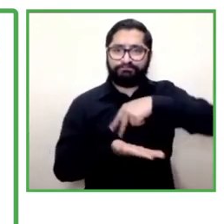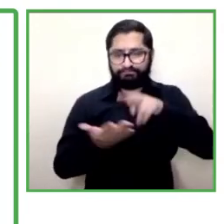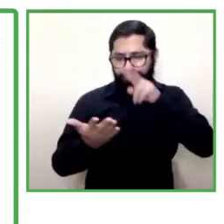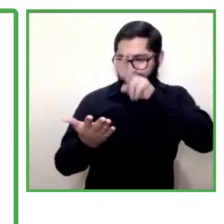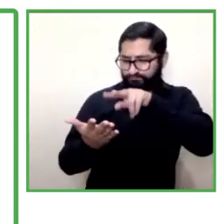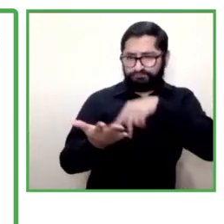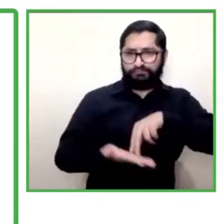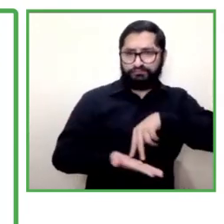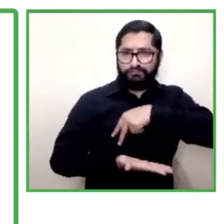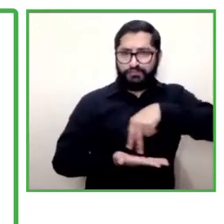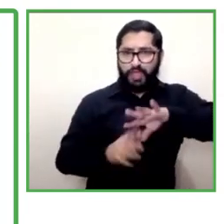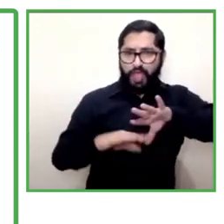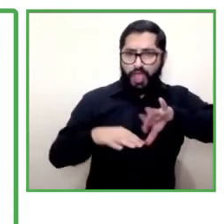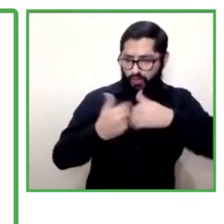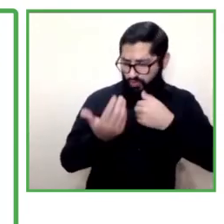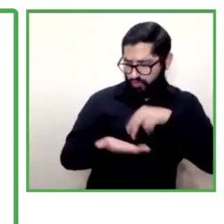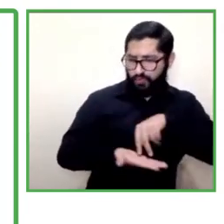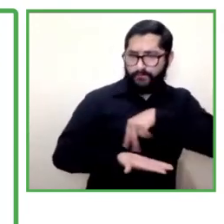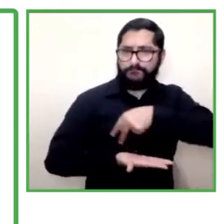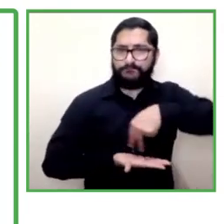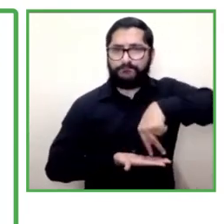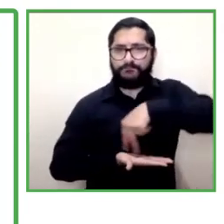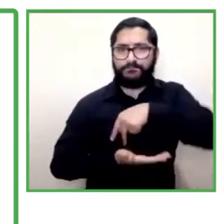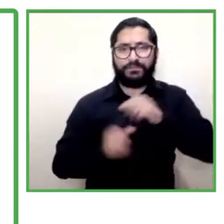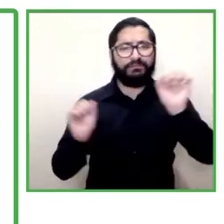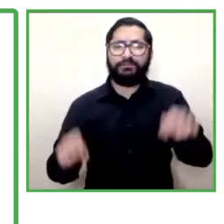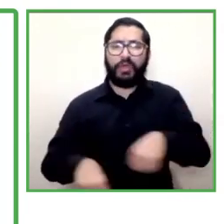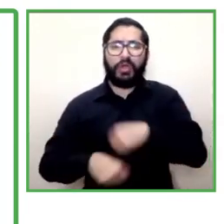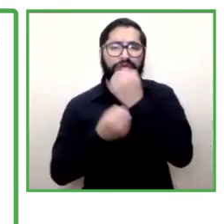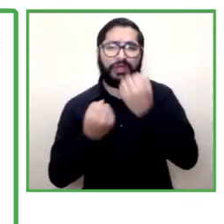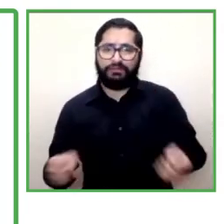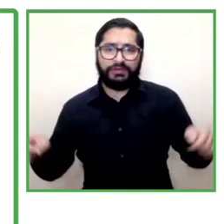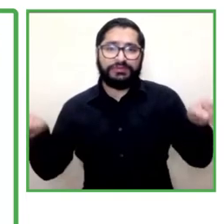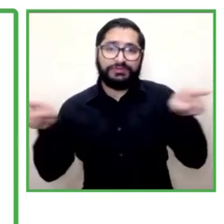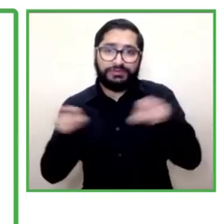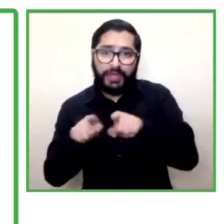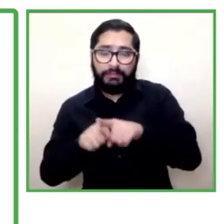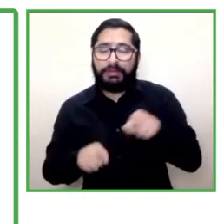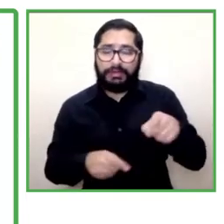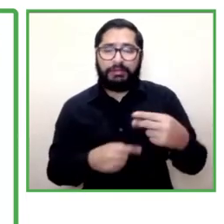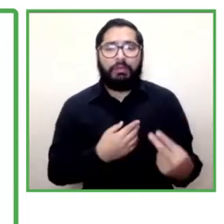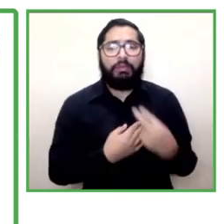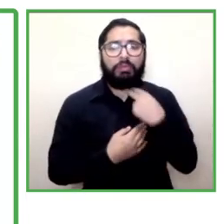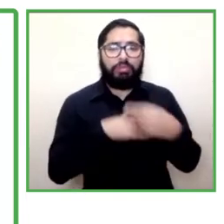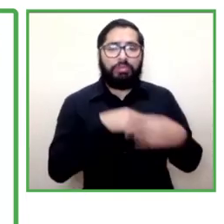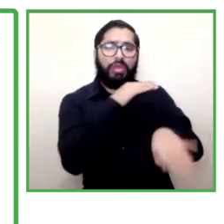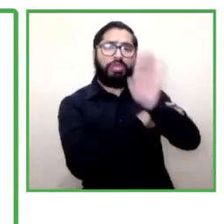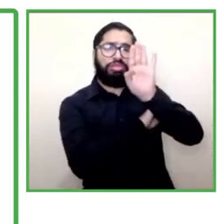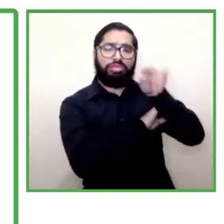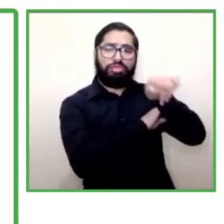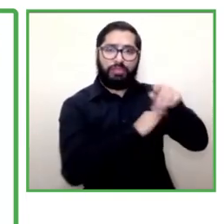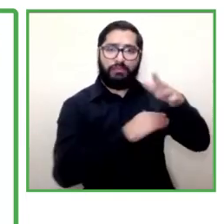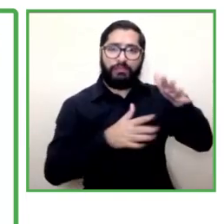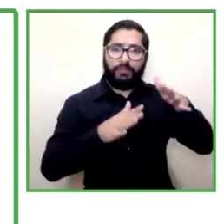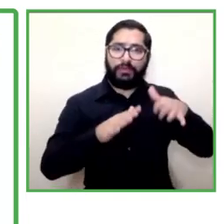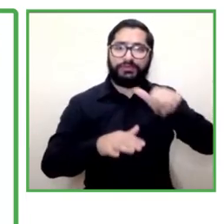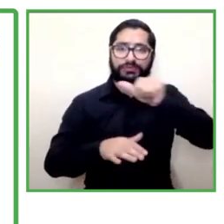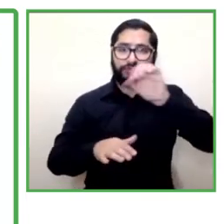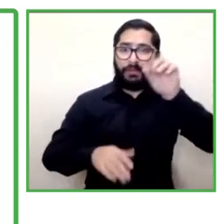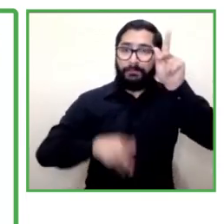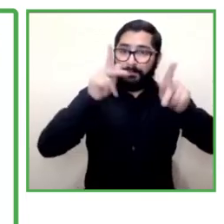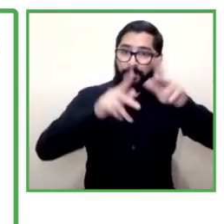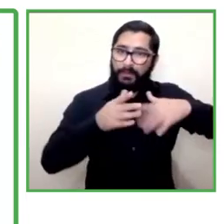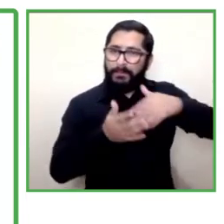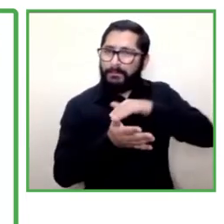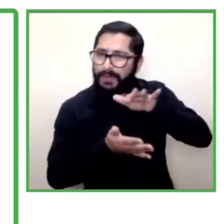parents around the world have a child that is either deaf or hard of hearing to such an extent that sign language would be very beneficial.